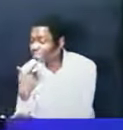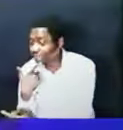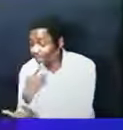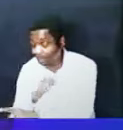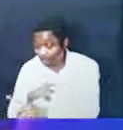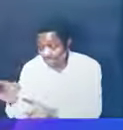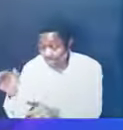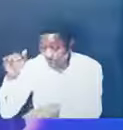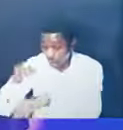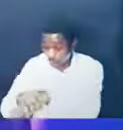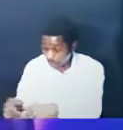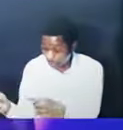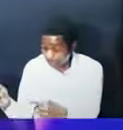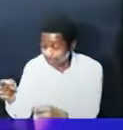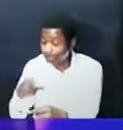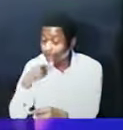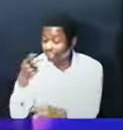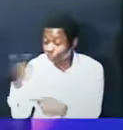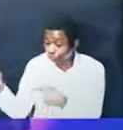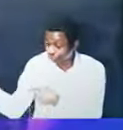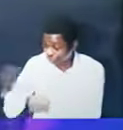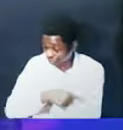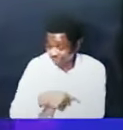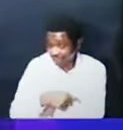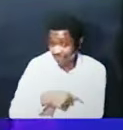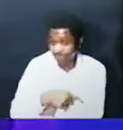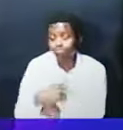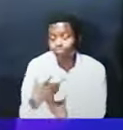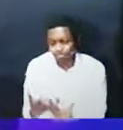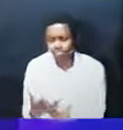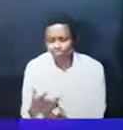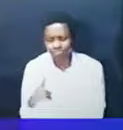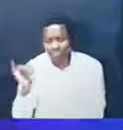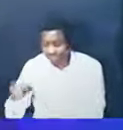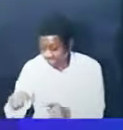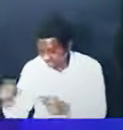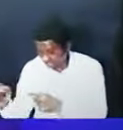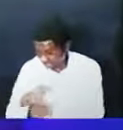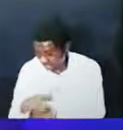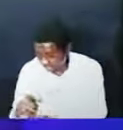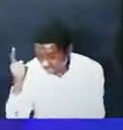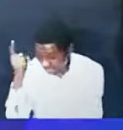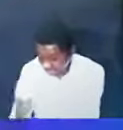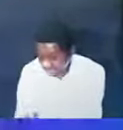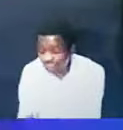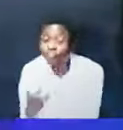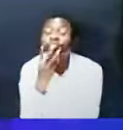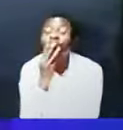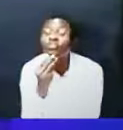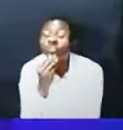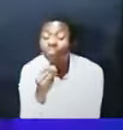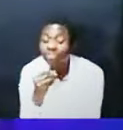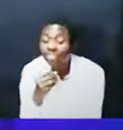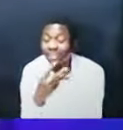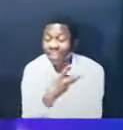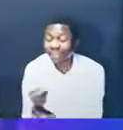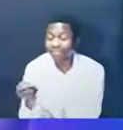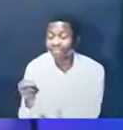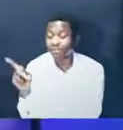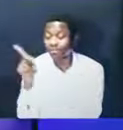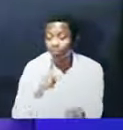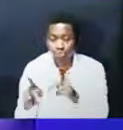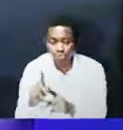of Pentecost, it was Jews and proselytes. I'm talking about Gentiles who